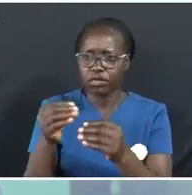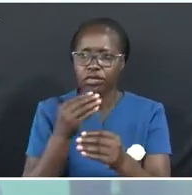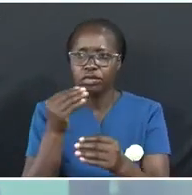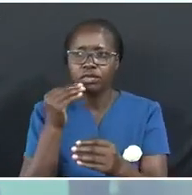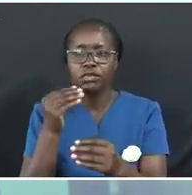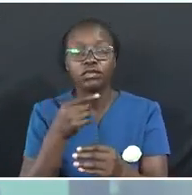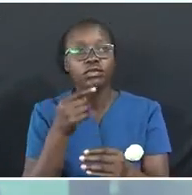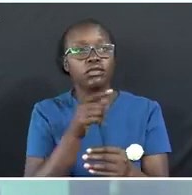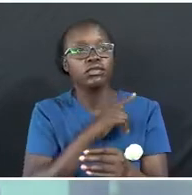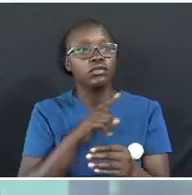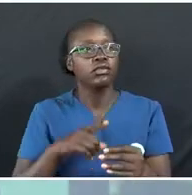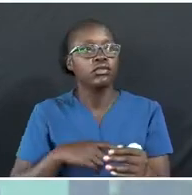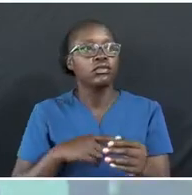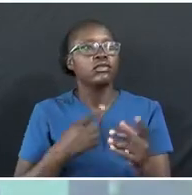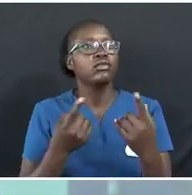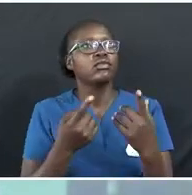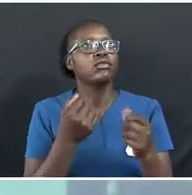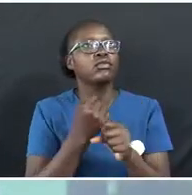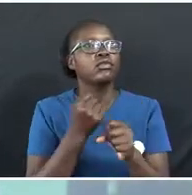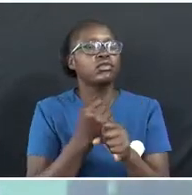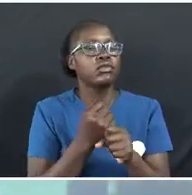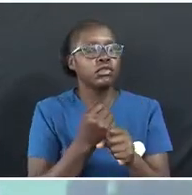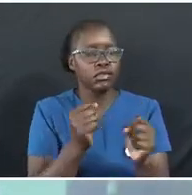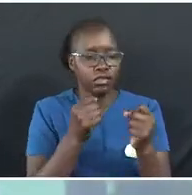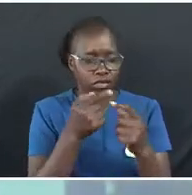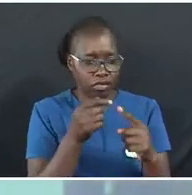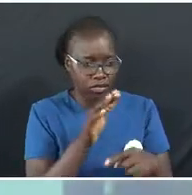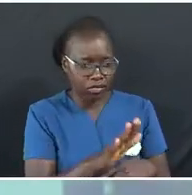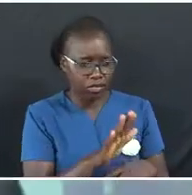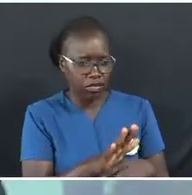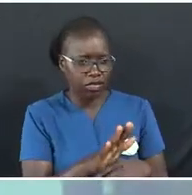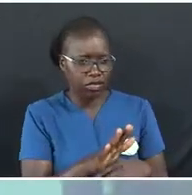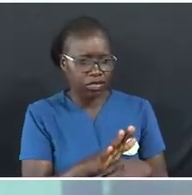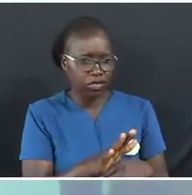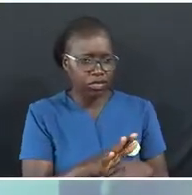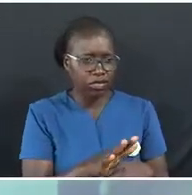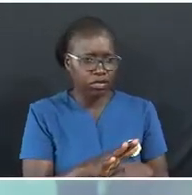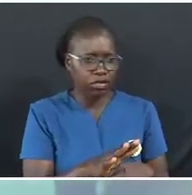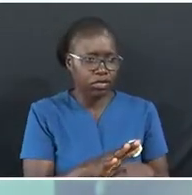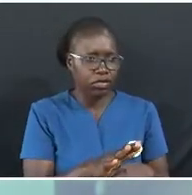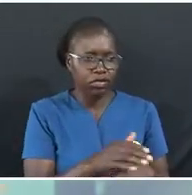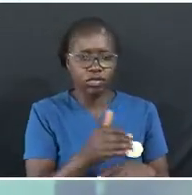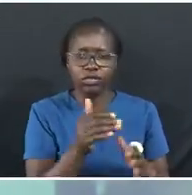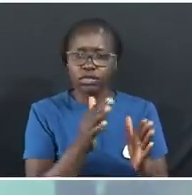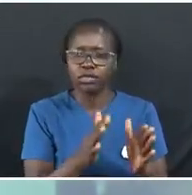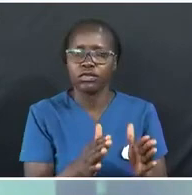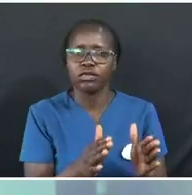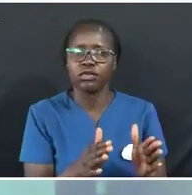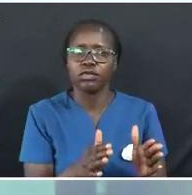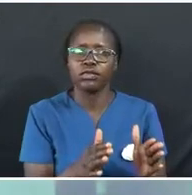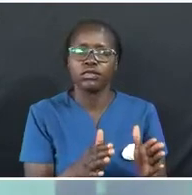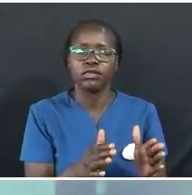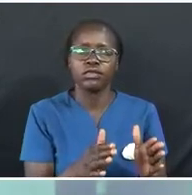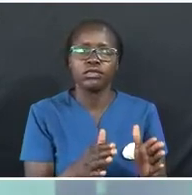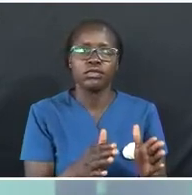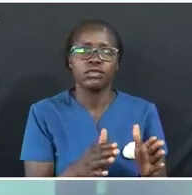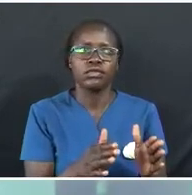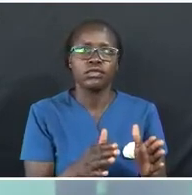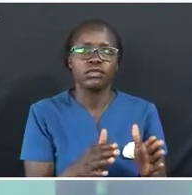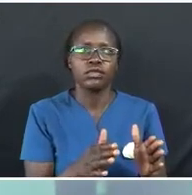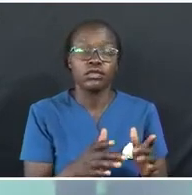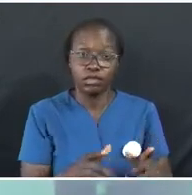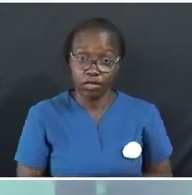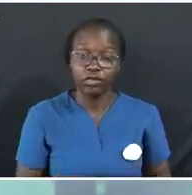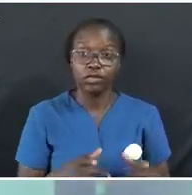they said, what someone else will need apart from this? In other words, and that person, I call him young man those days, is